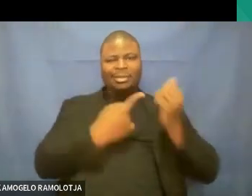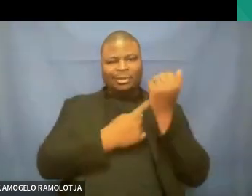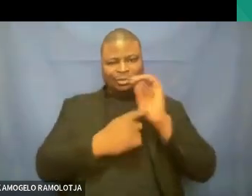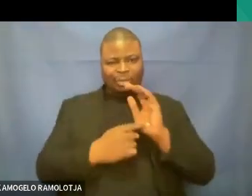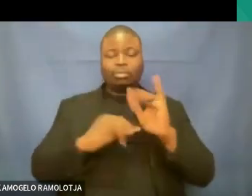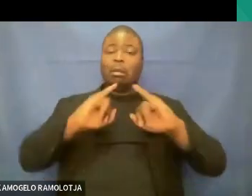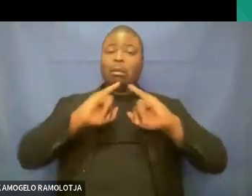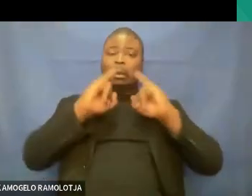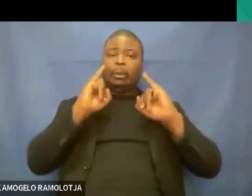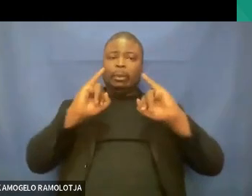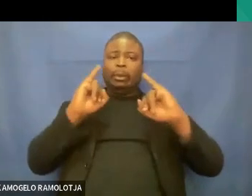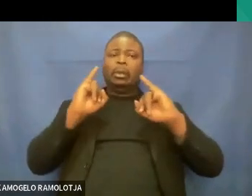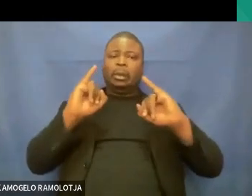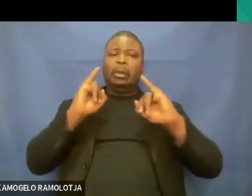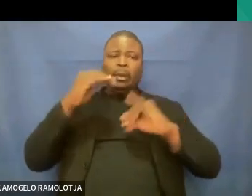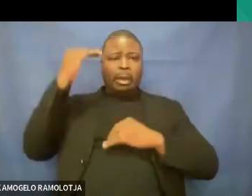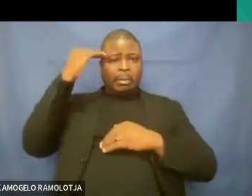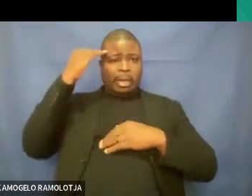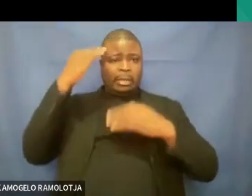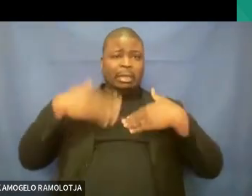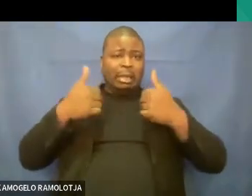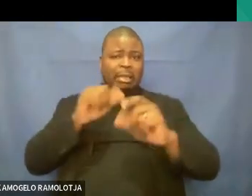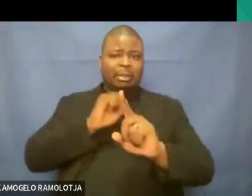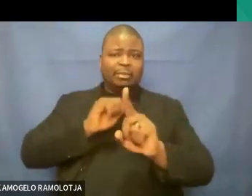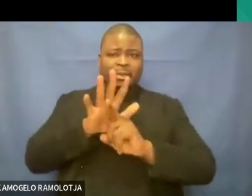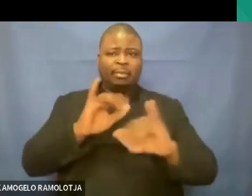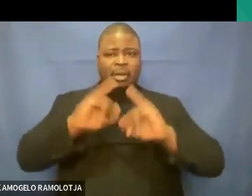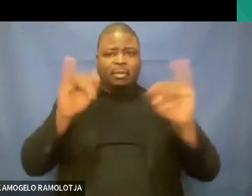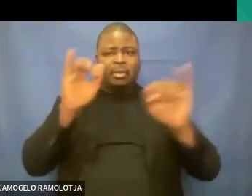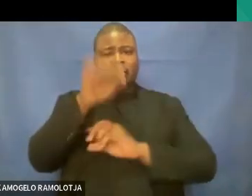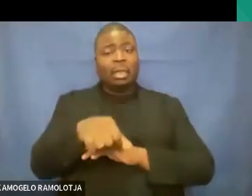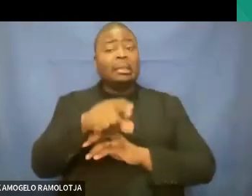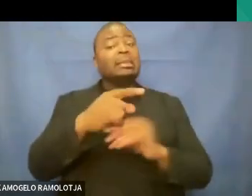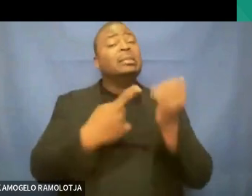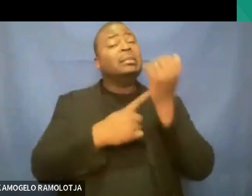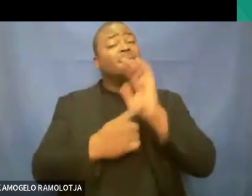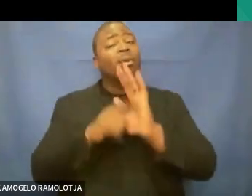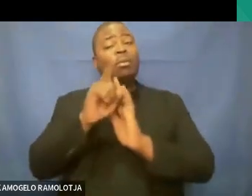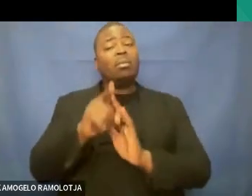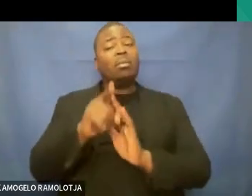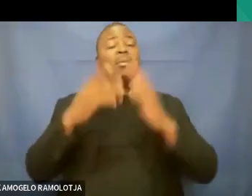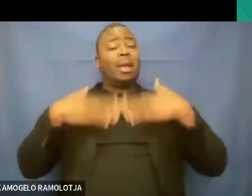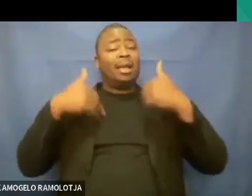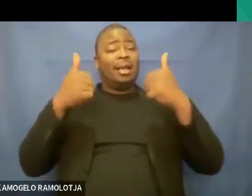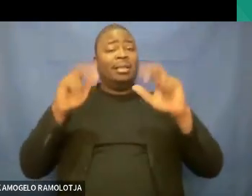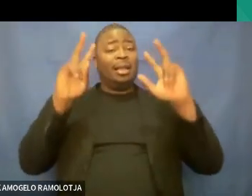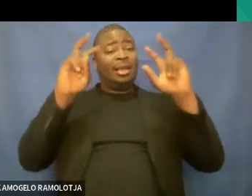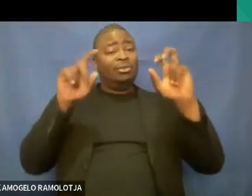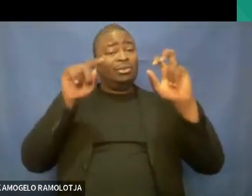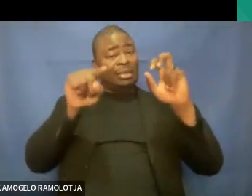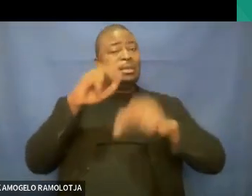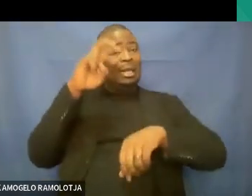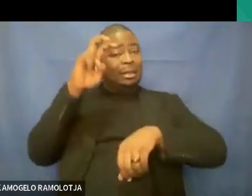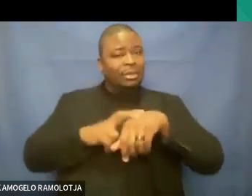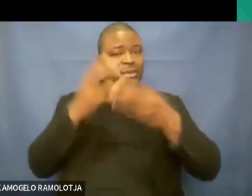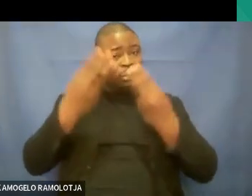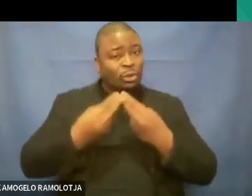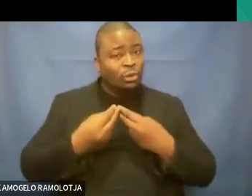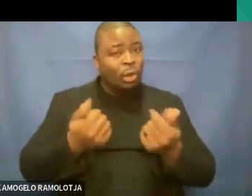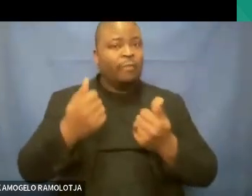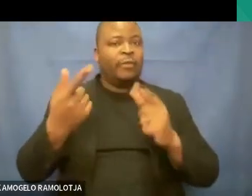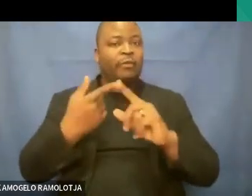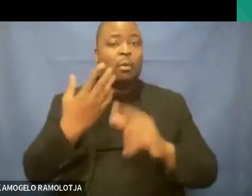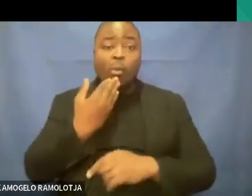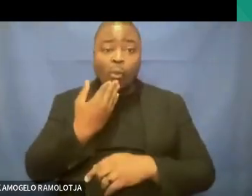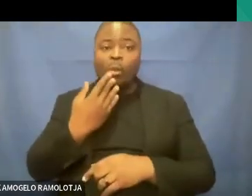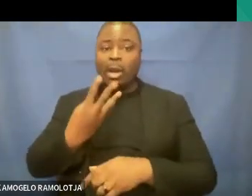just tried to show that these are some of the health issues that needs to be addressed for boys and young